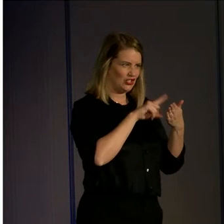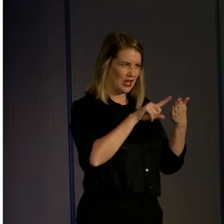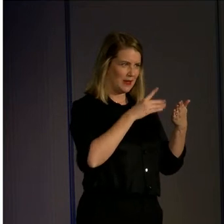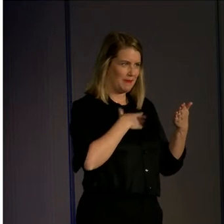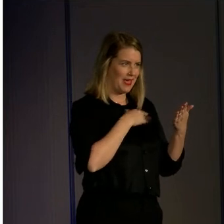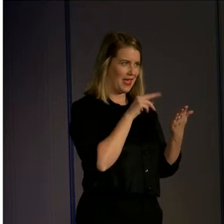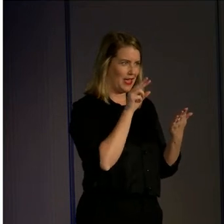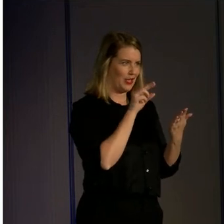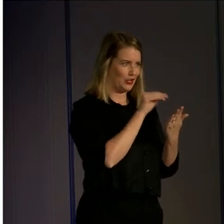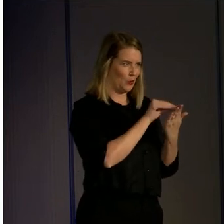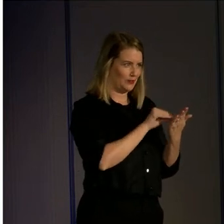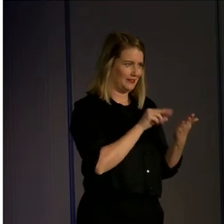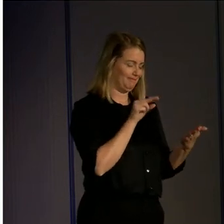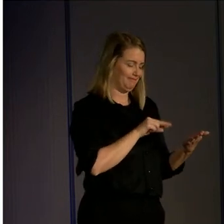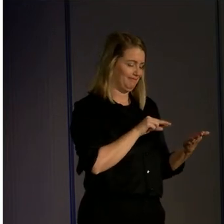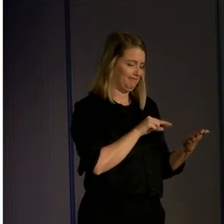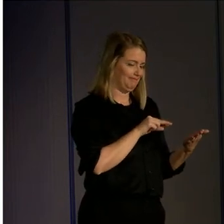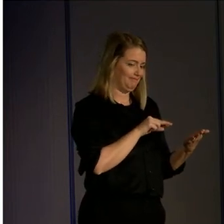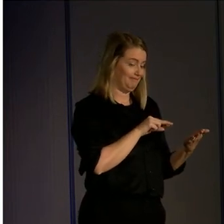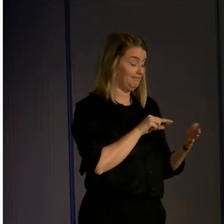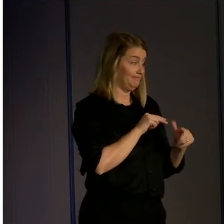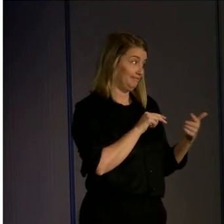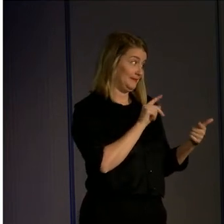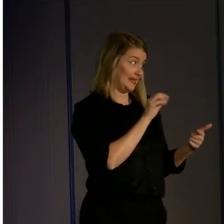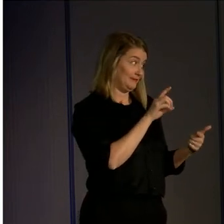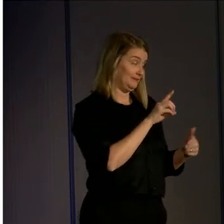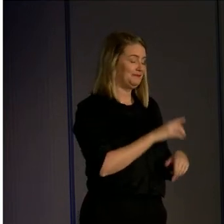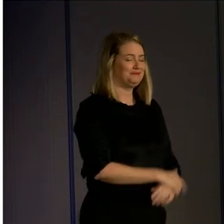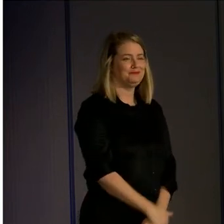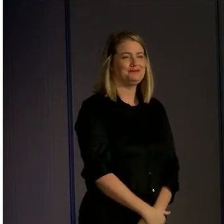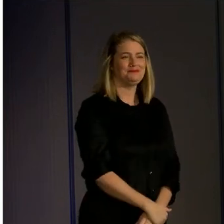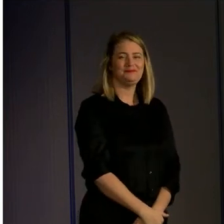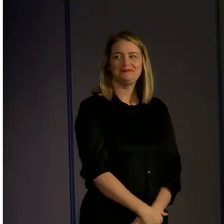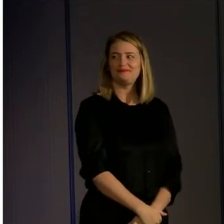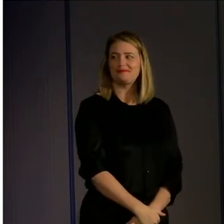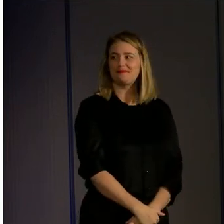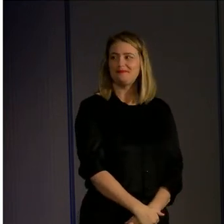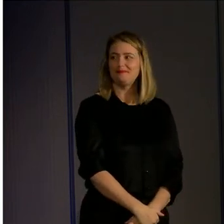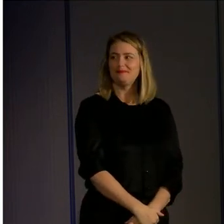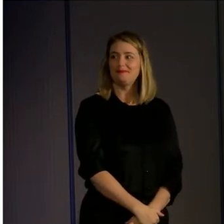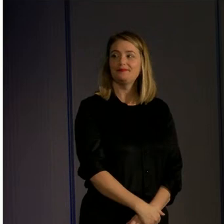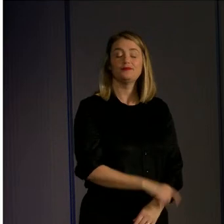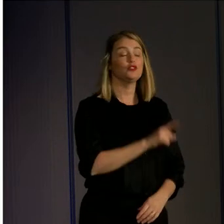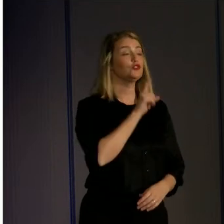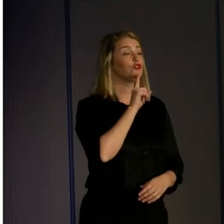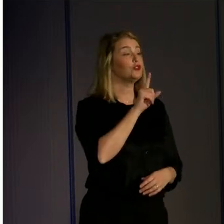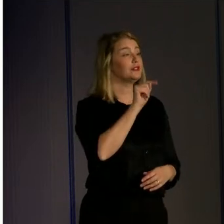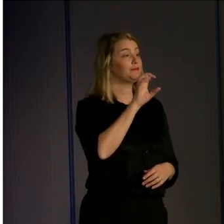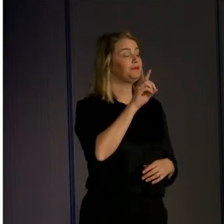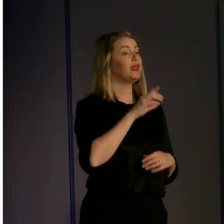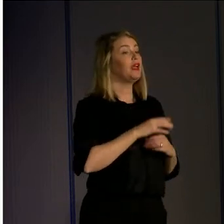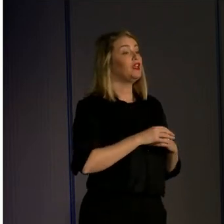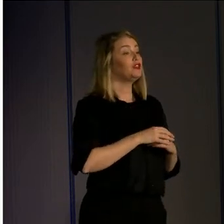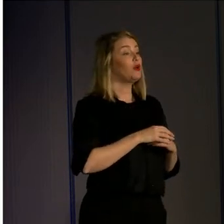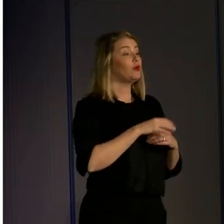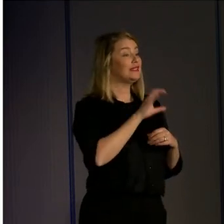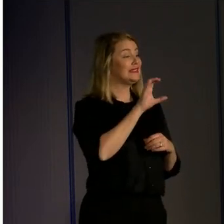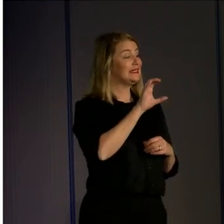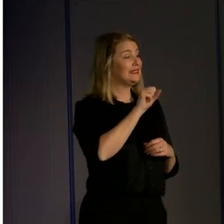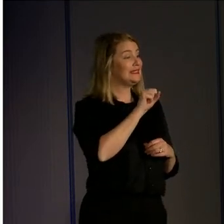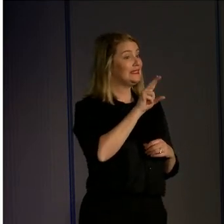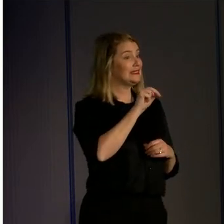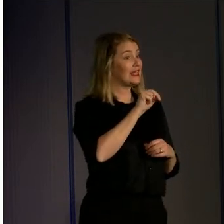Checking my notes. Yeah, so Ted, why don't we keep moving? So what makes CSUN